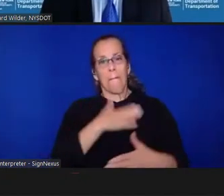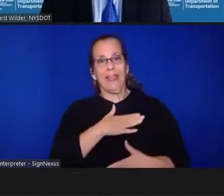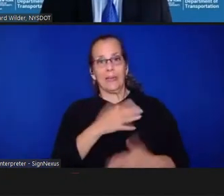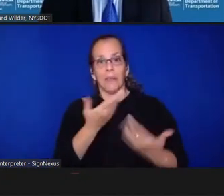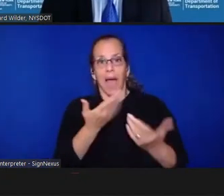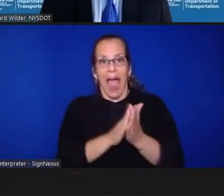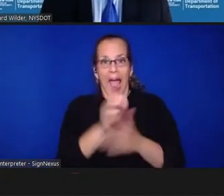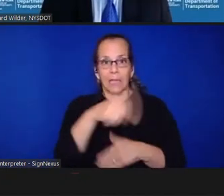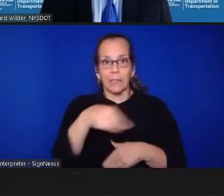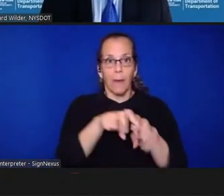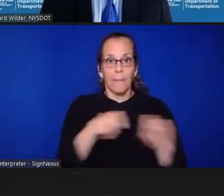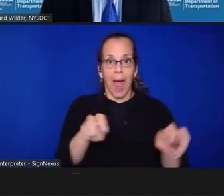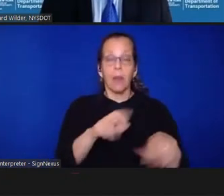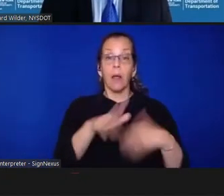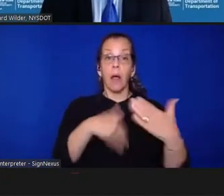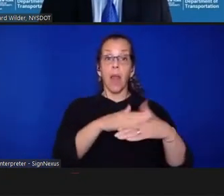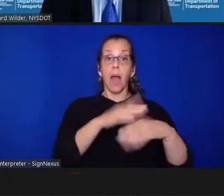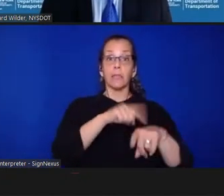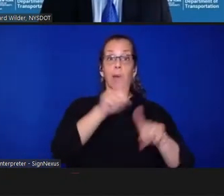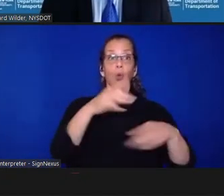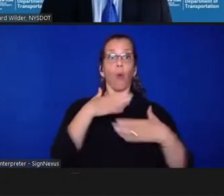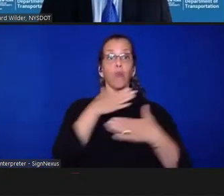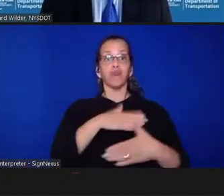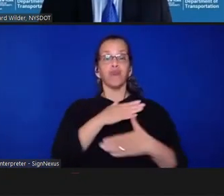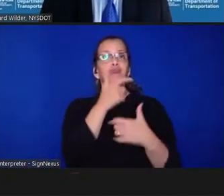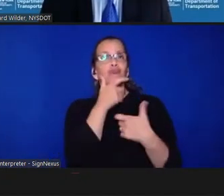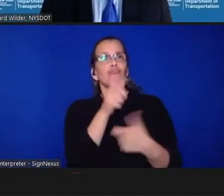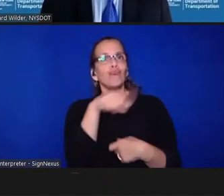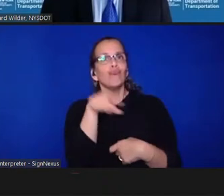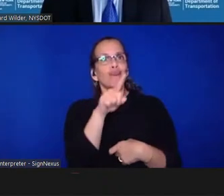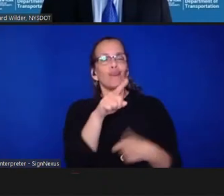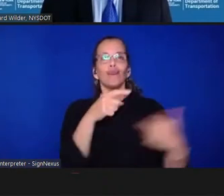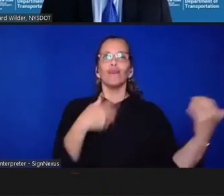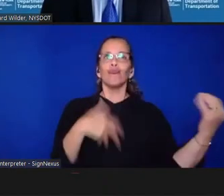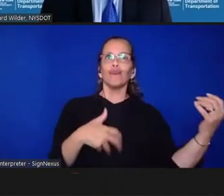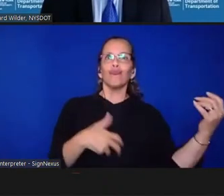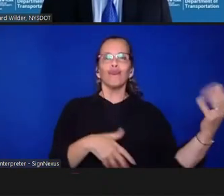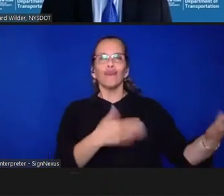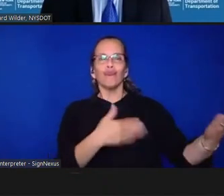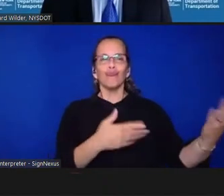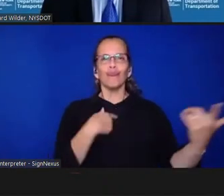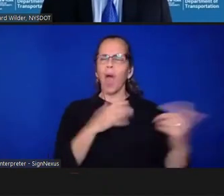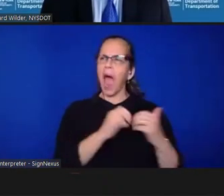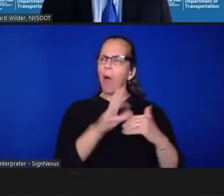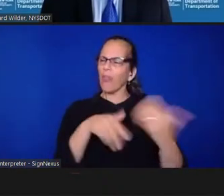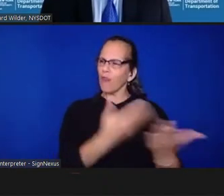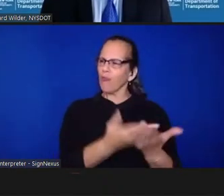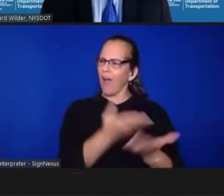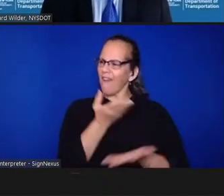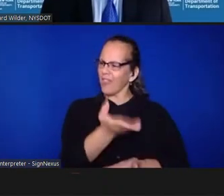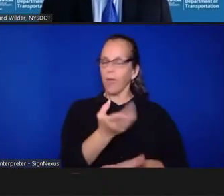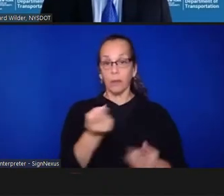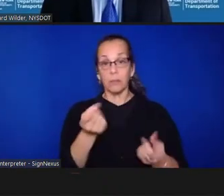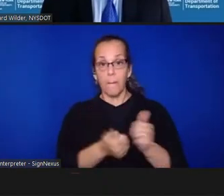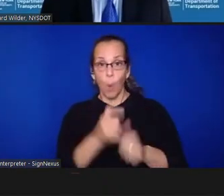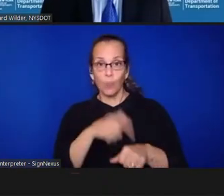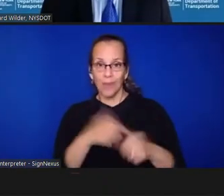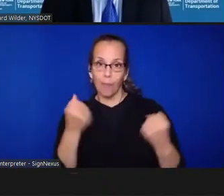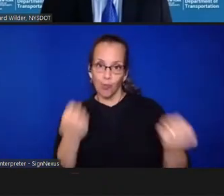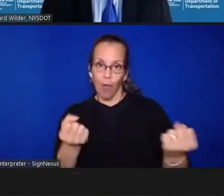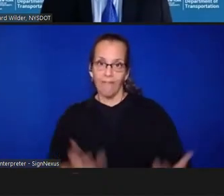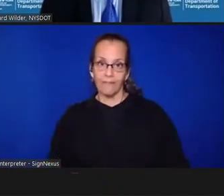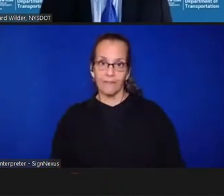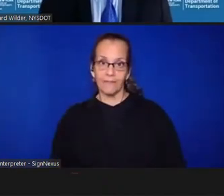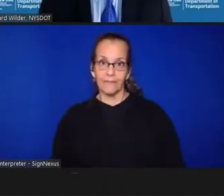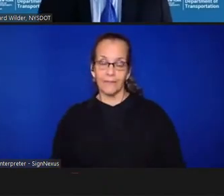you see a band up there with big instruments and you say how do they get there well most of the time we get there by driving um so you